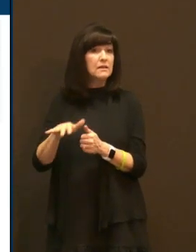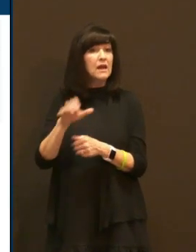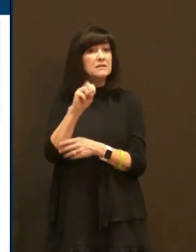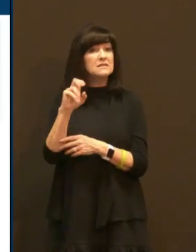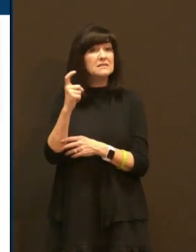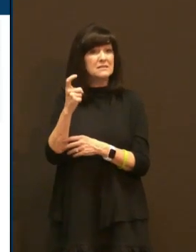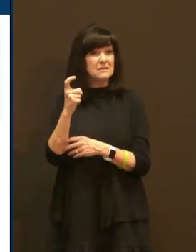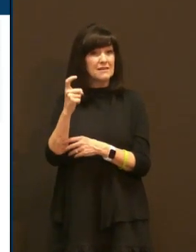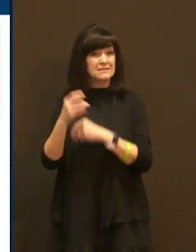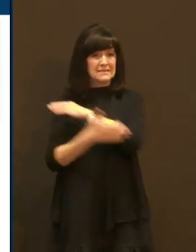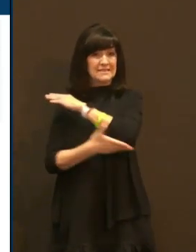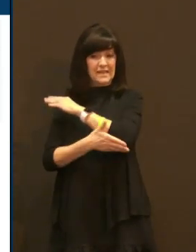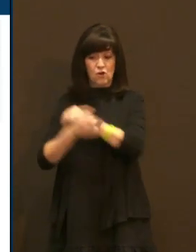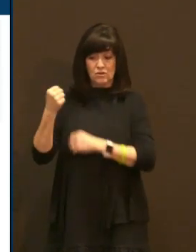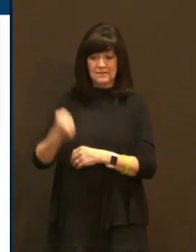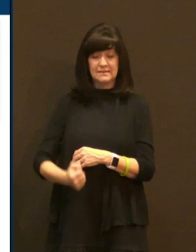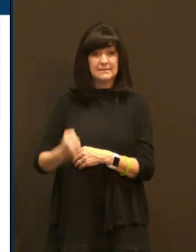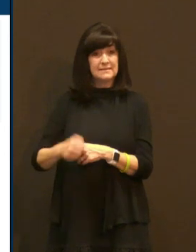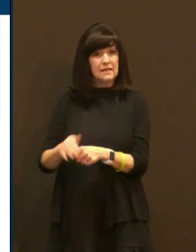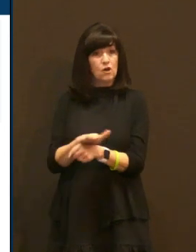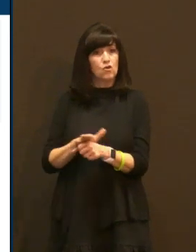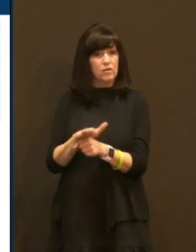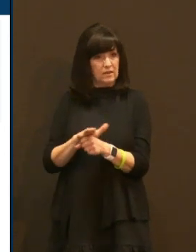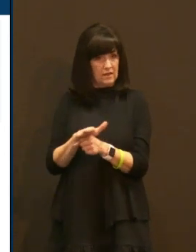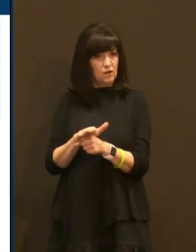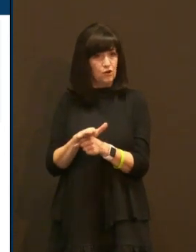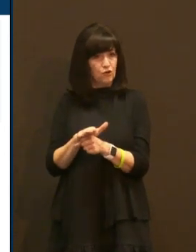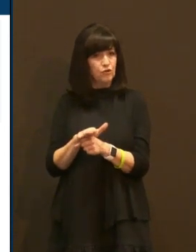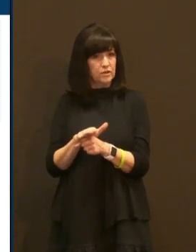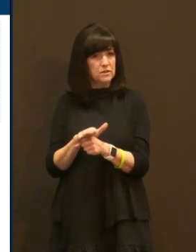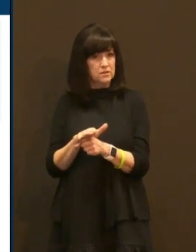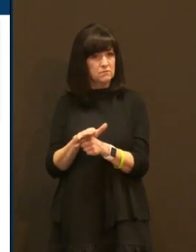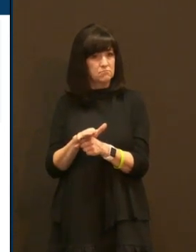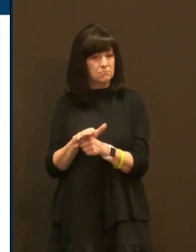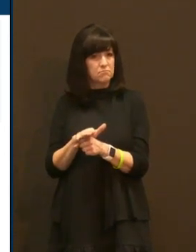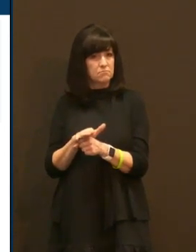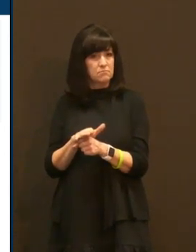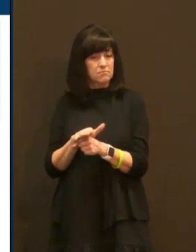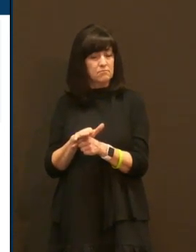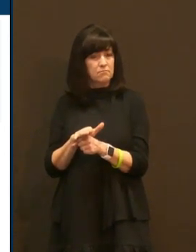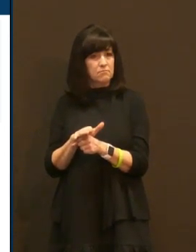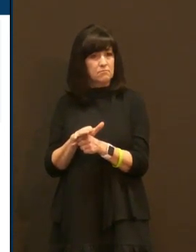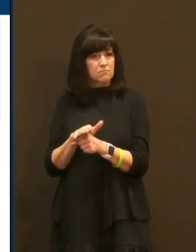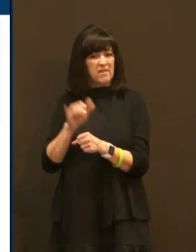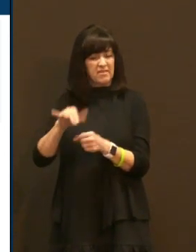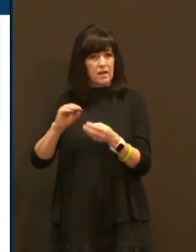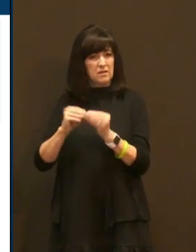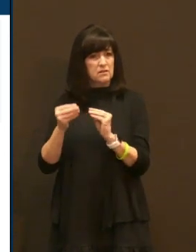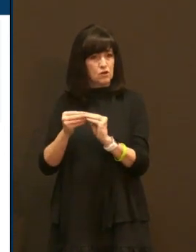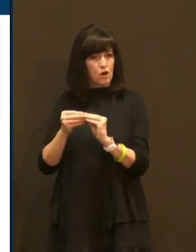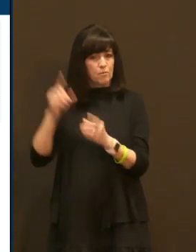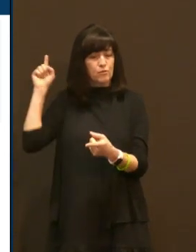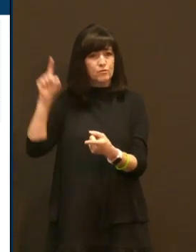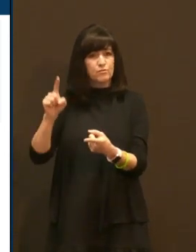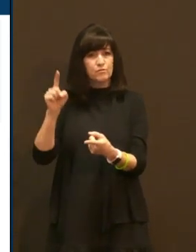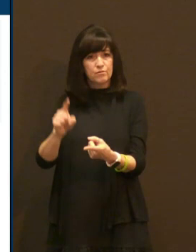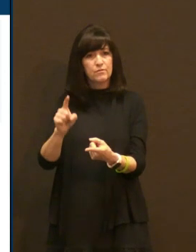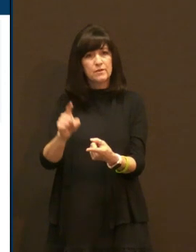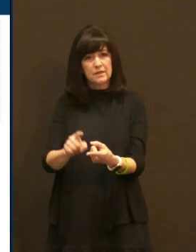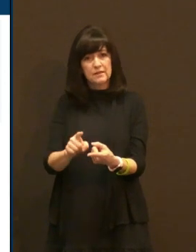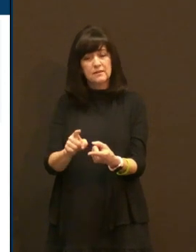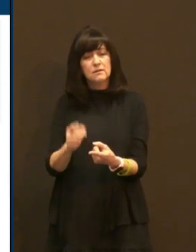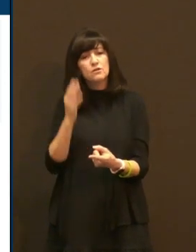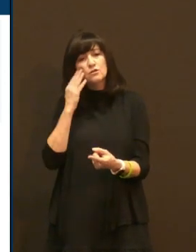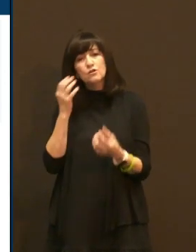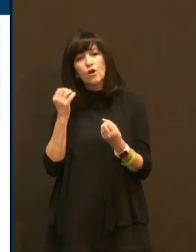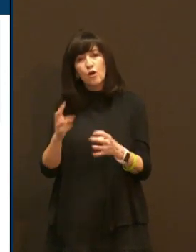of that going down, notwithstanding the number of positive cases going up, which I know is a question that many